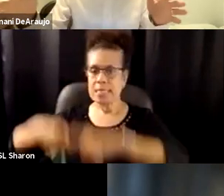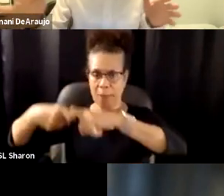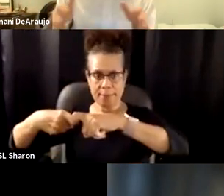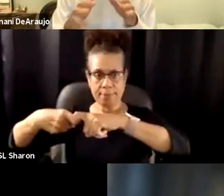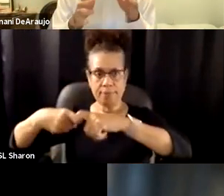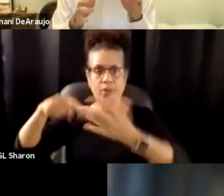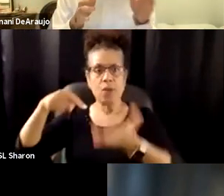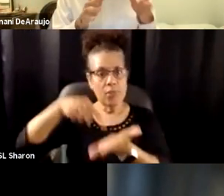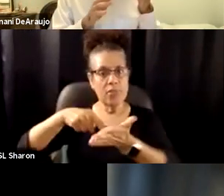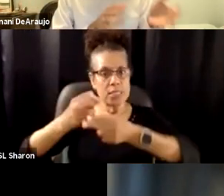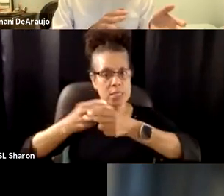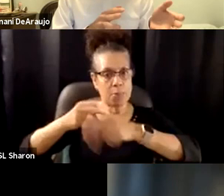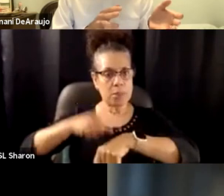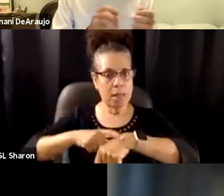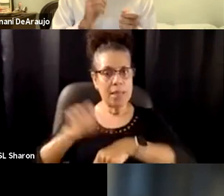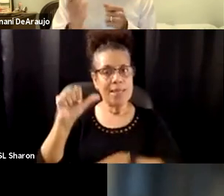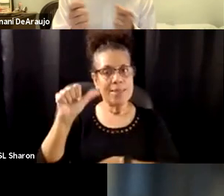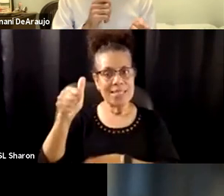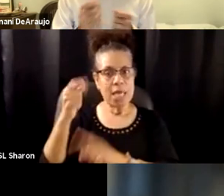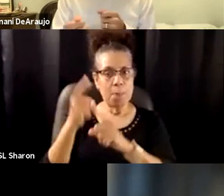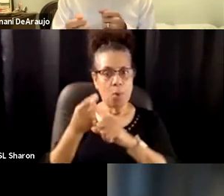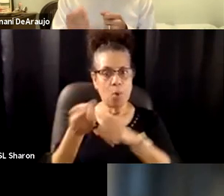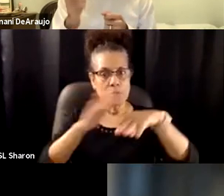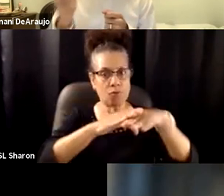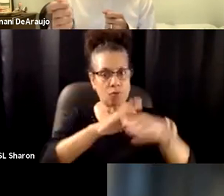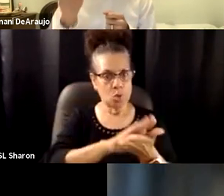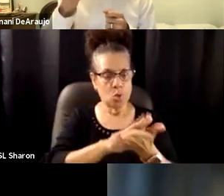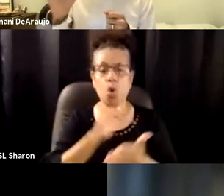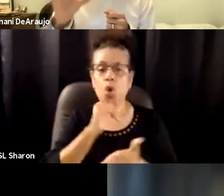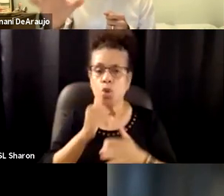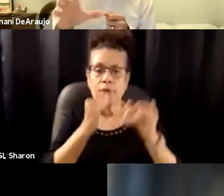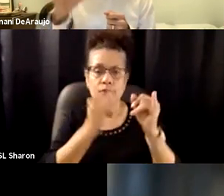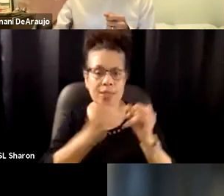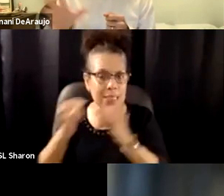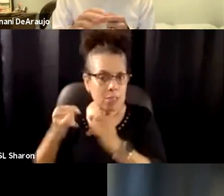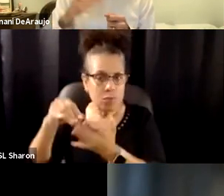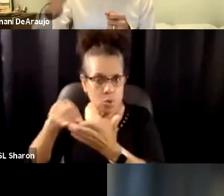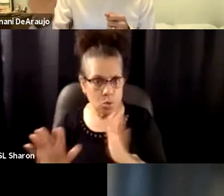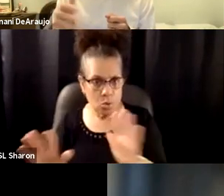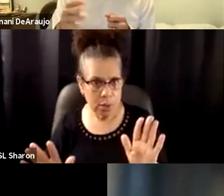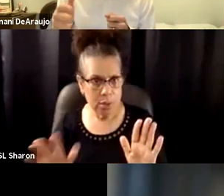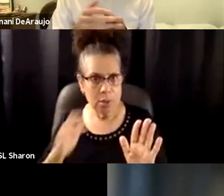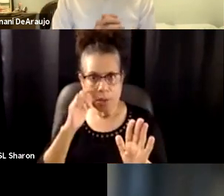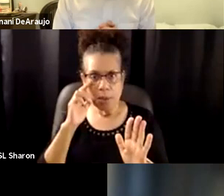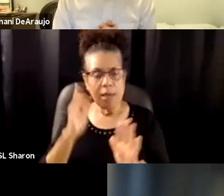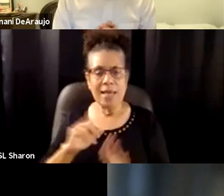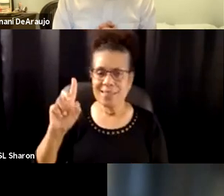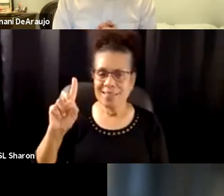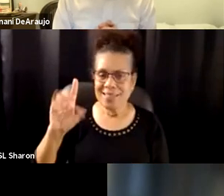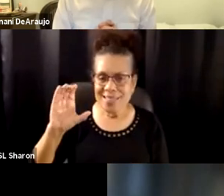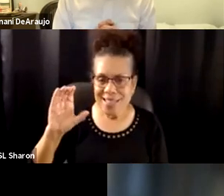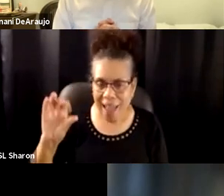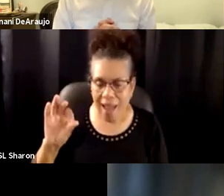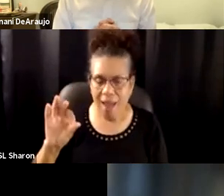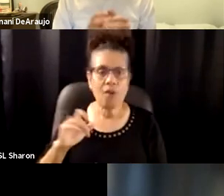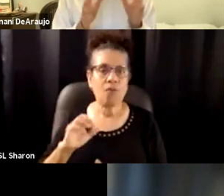this interim period the ten points to the schools not to the individual students that are getting it you know that subset that are getting it because of dcf or